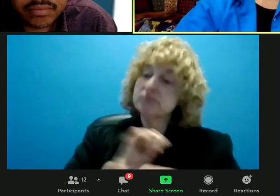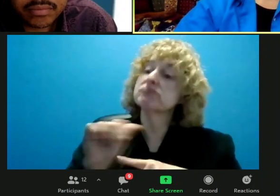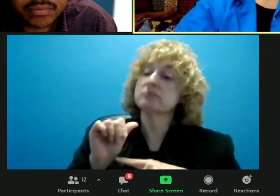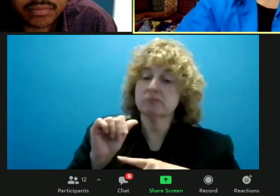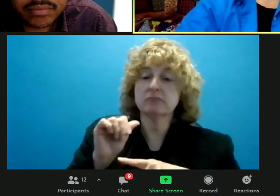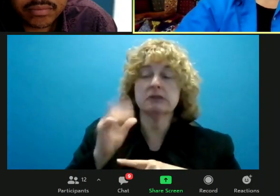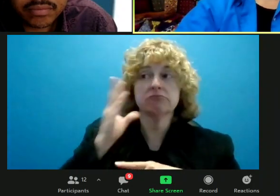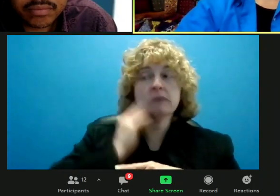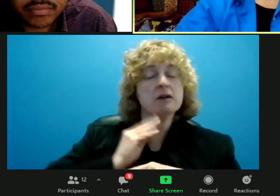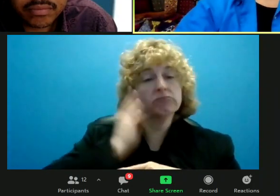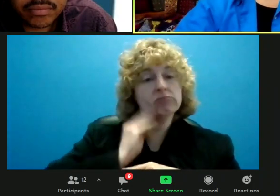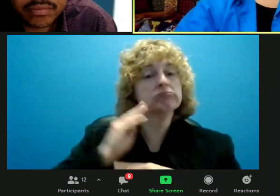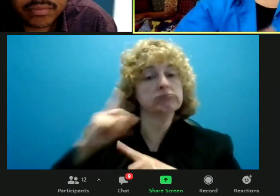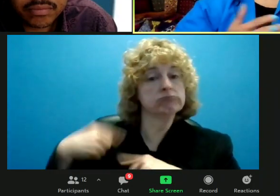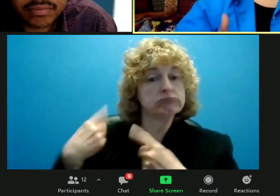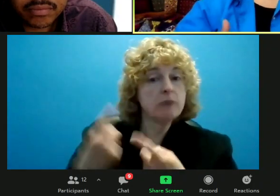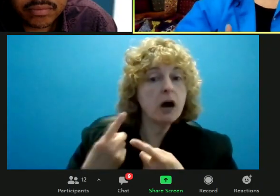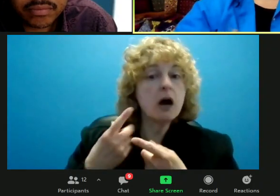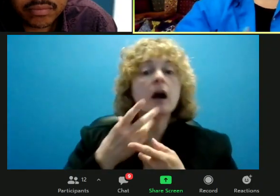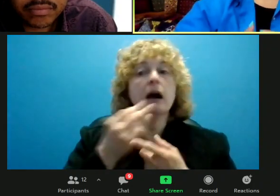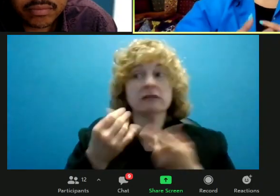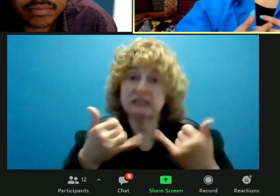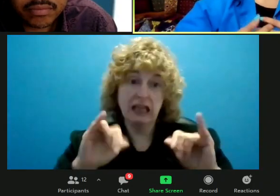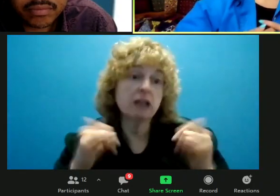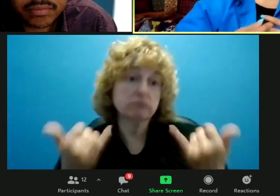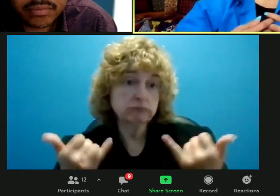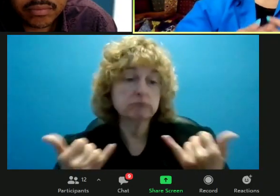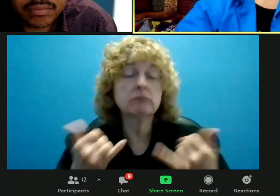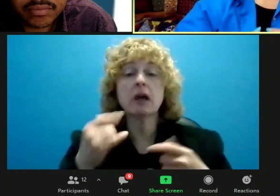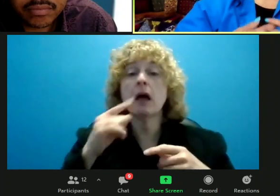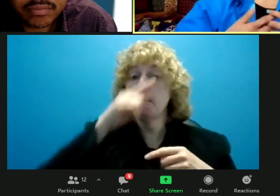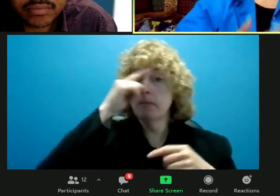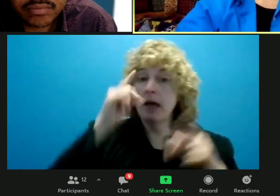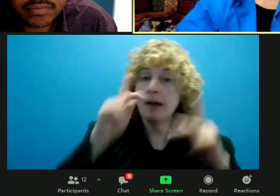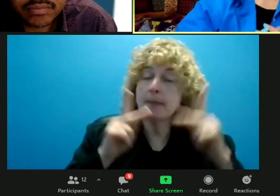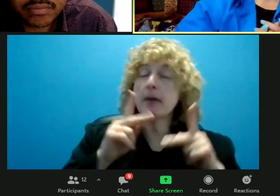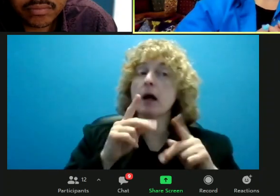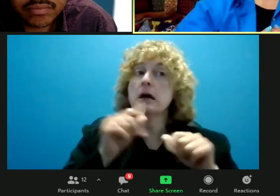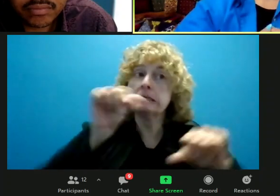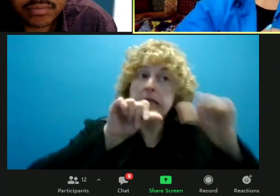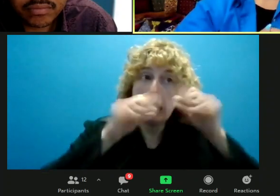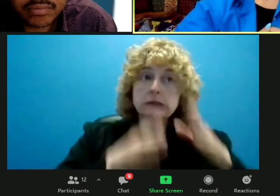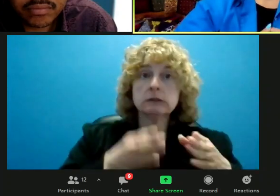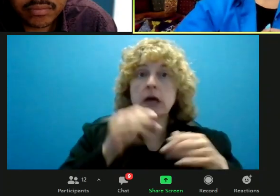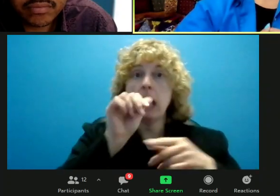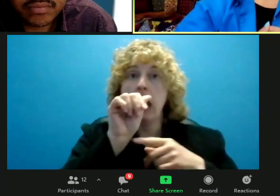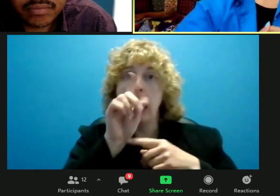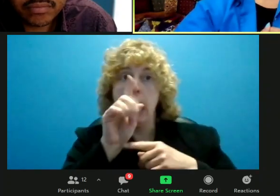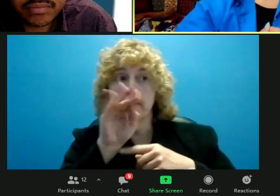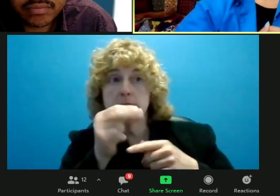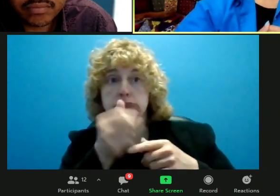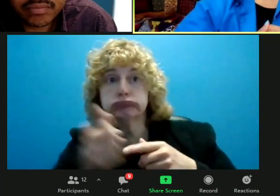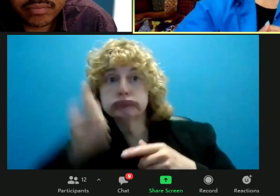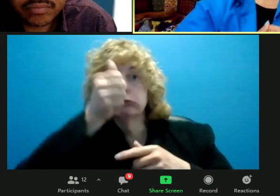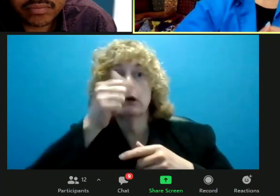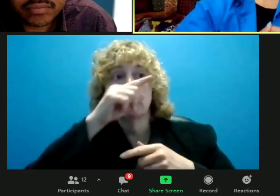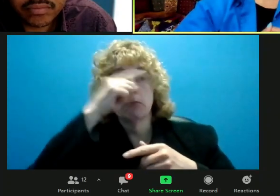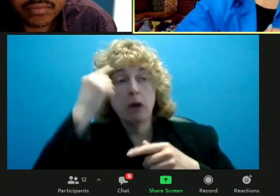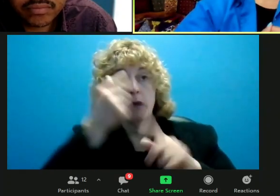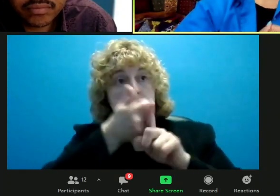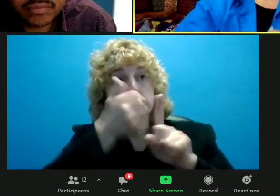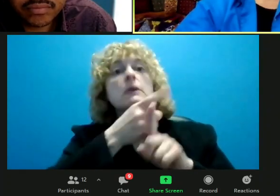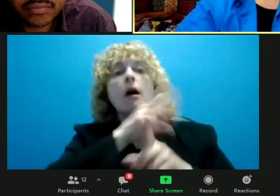folk as scientists, as administrators, uh, have been involved in the development of these vaccines. And, uh, unfortunately